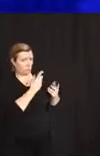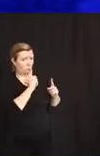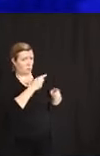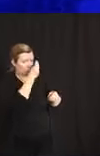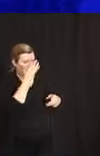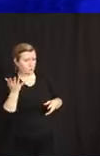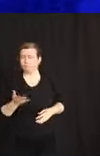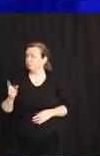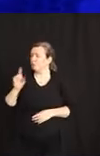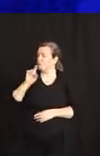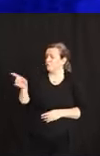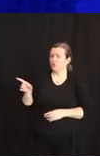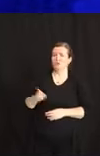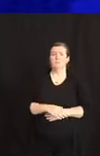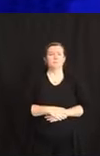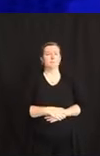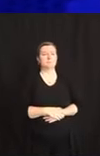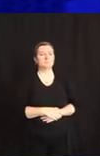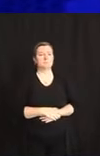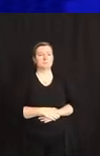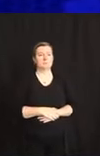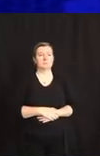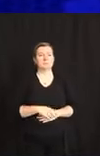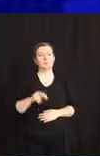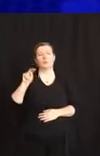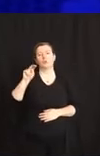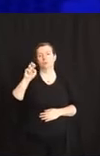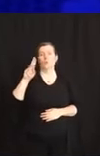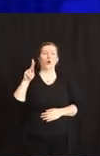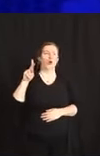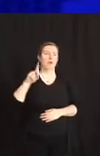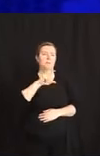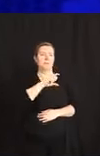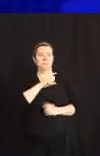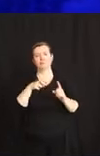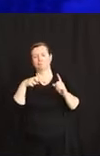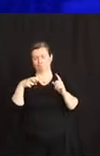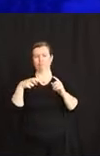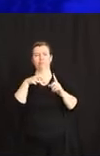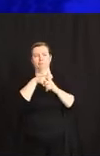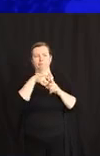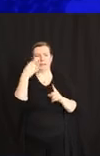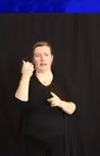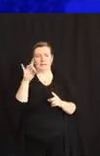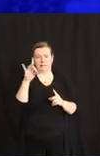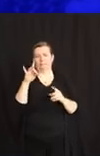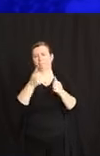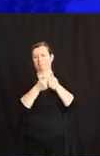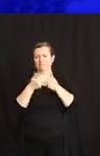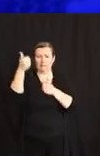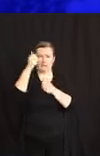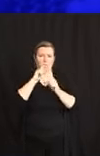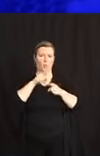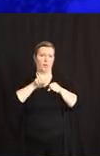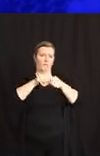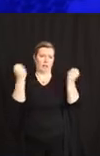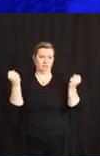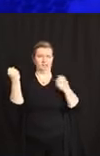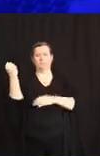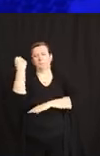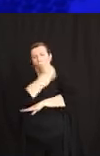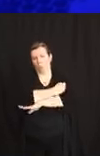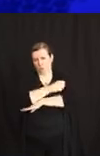overnight, Newark police issued 18 EO violations and closed 1 business. In Monmouth Township, Gloucester County, a trooper